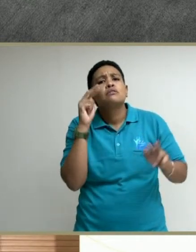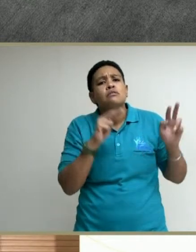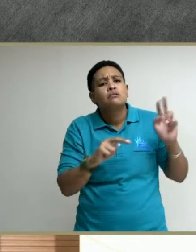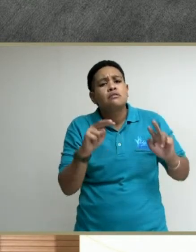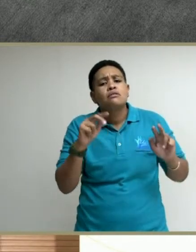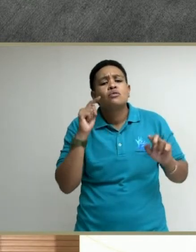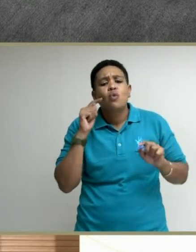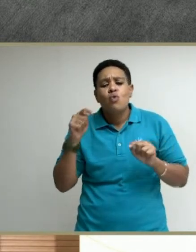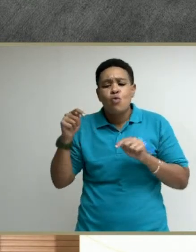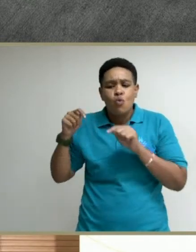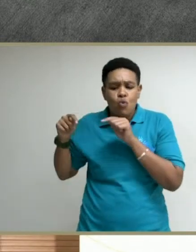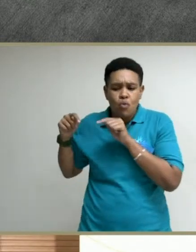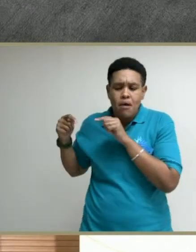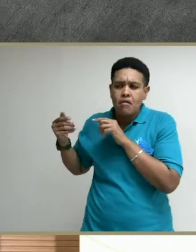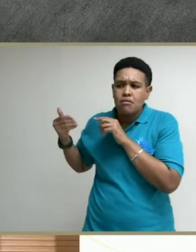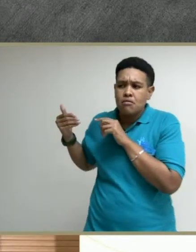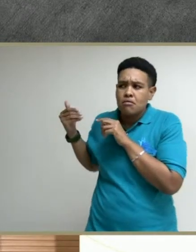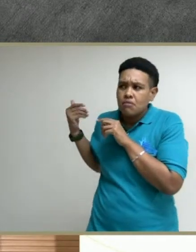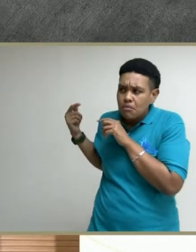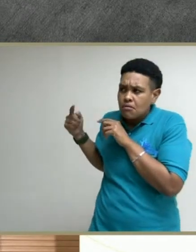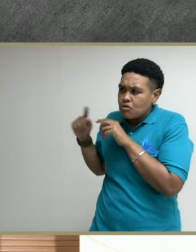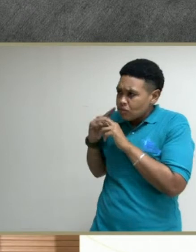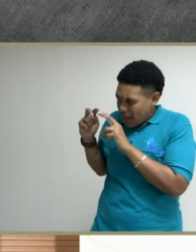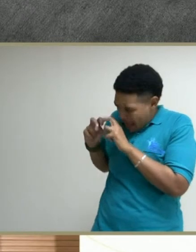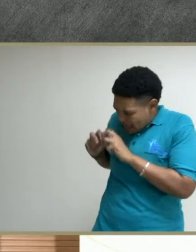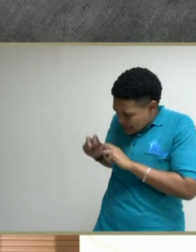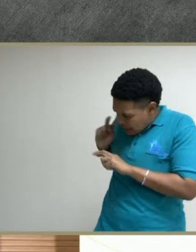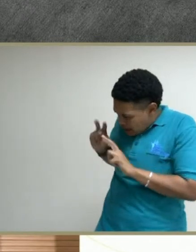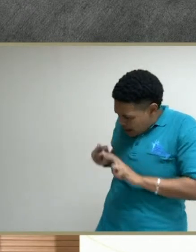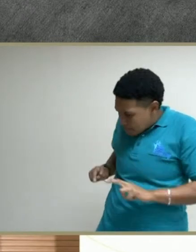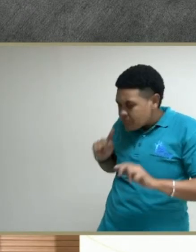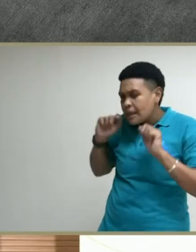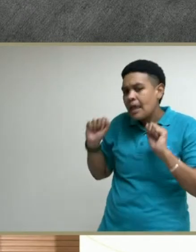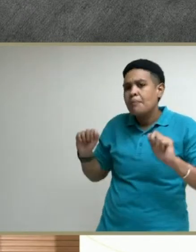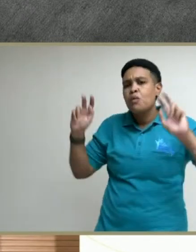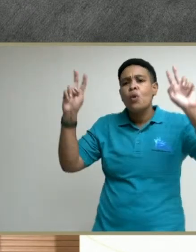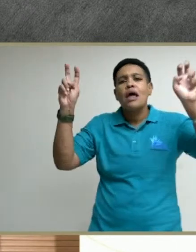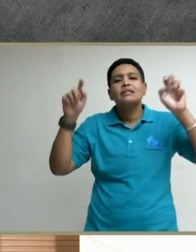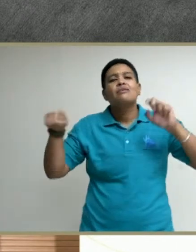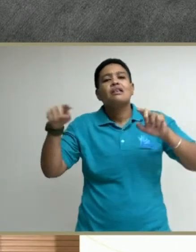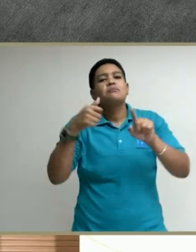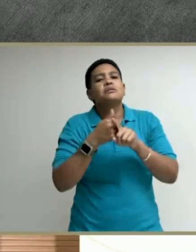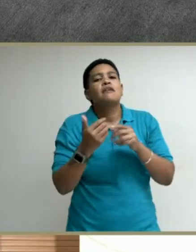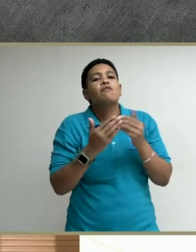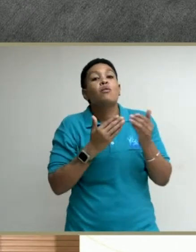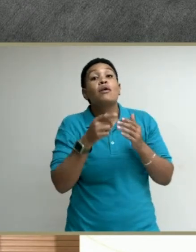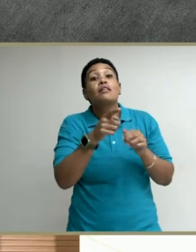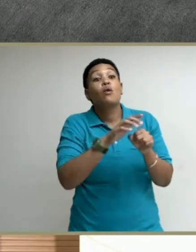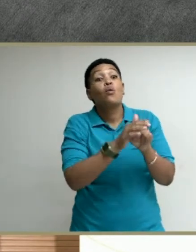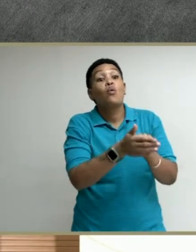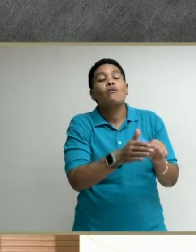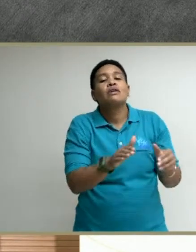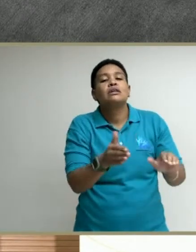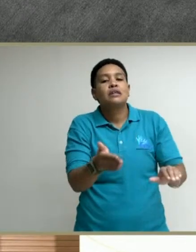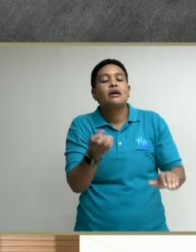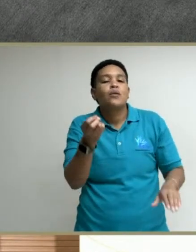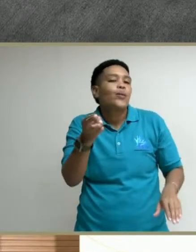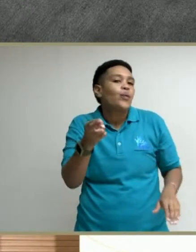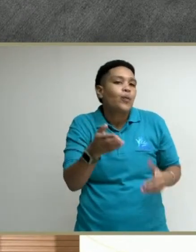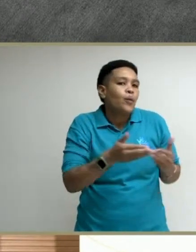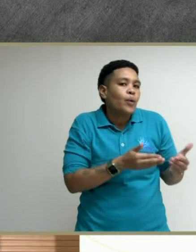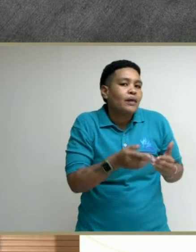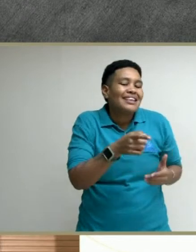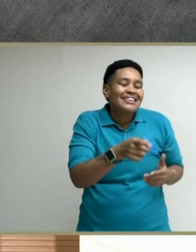back to these cases, to examine them, and to be able to classify them as to whether they are COVID deaths or whether they